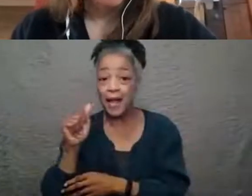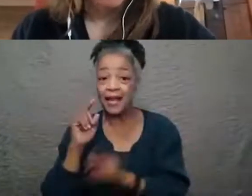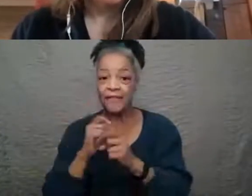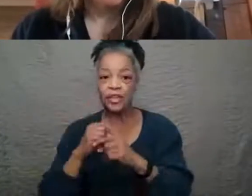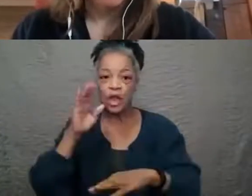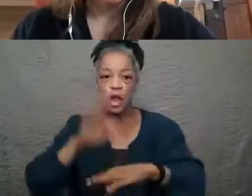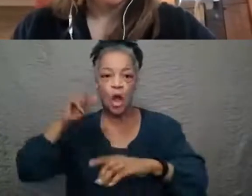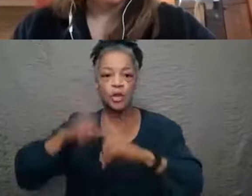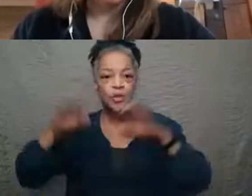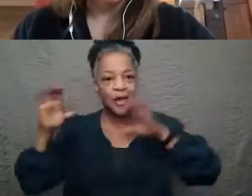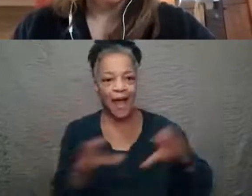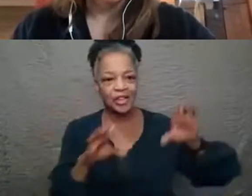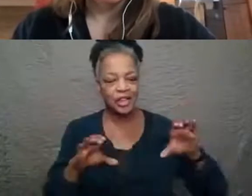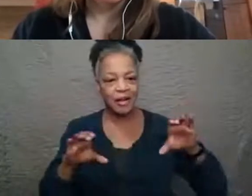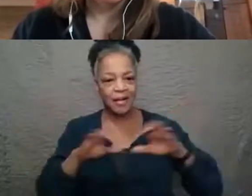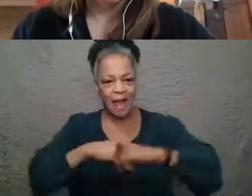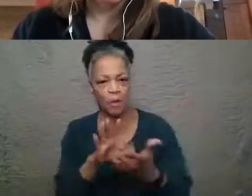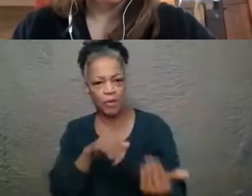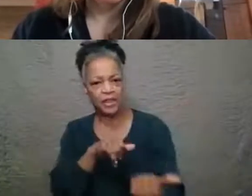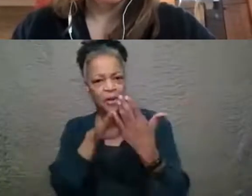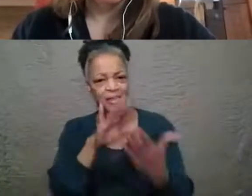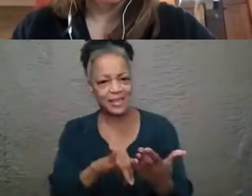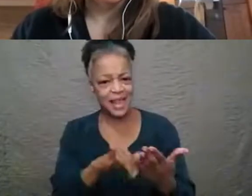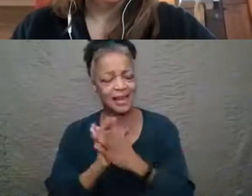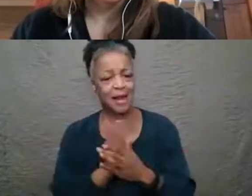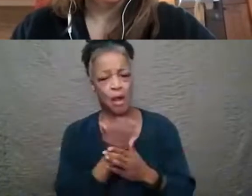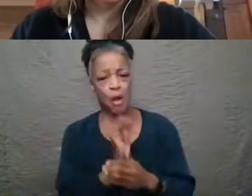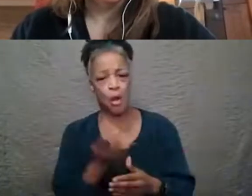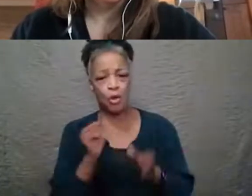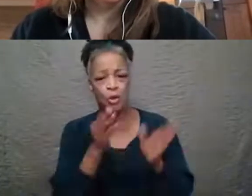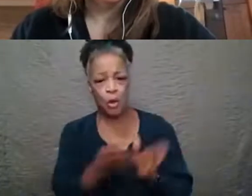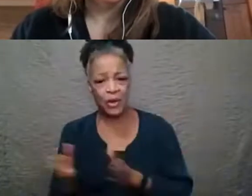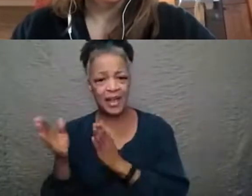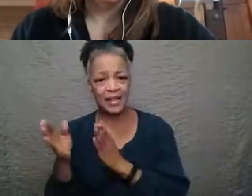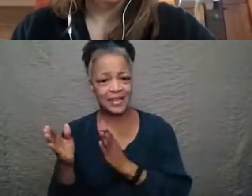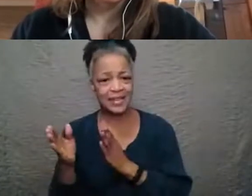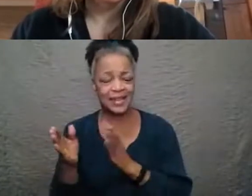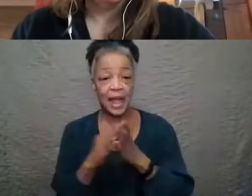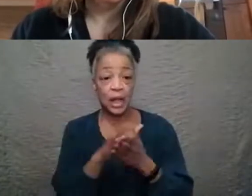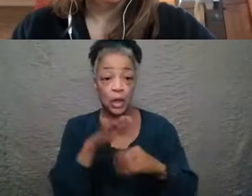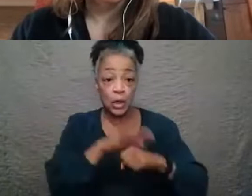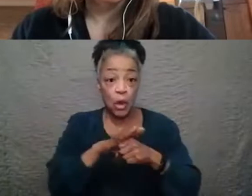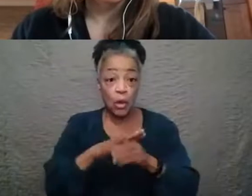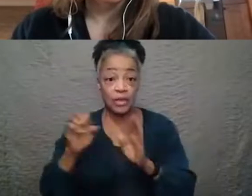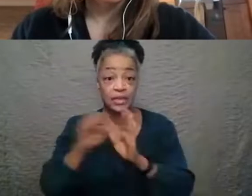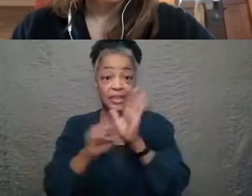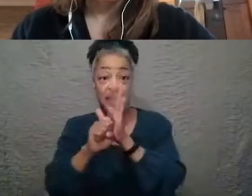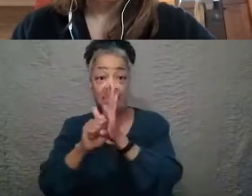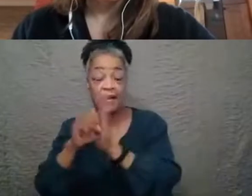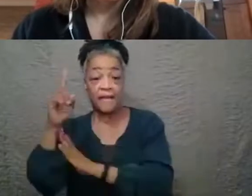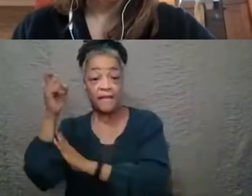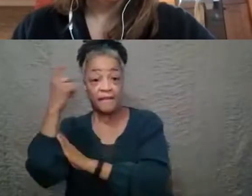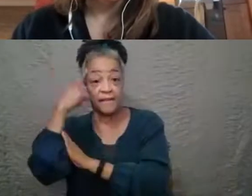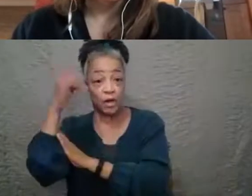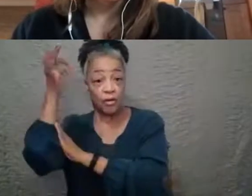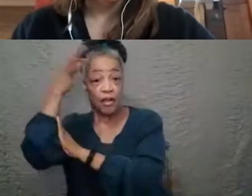action. How are we addressing that in our own organizing at local, state, and federal levels? And what are the